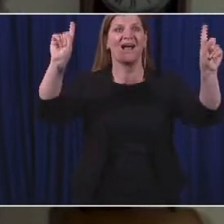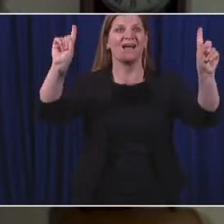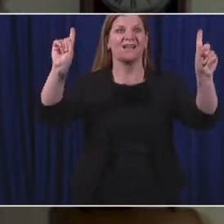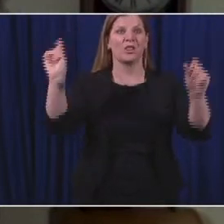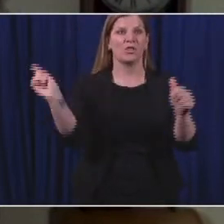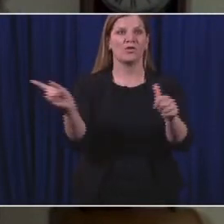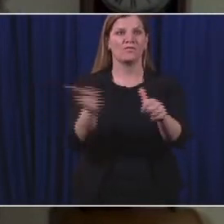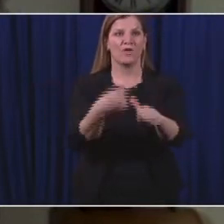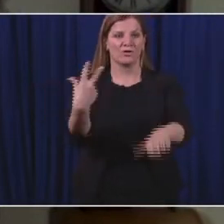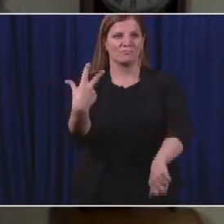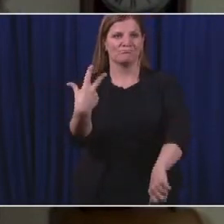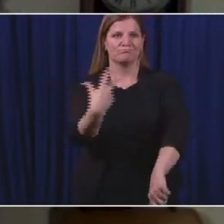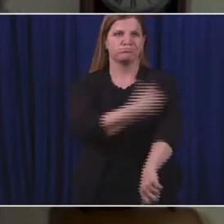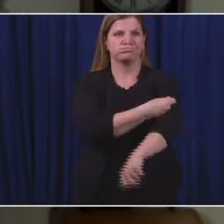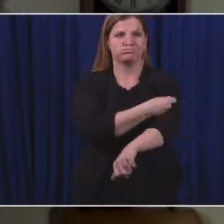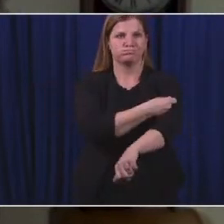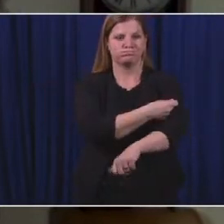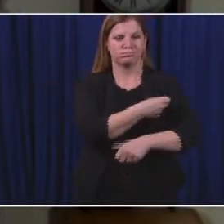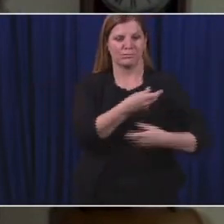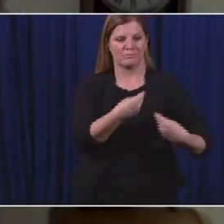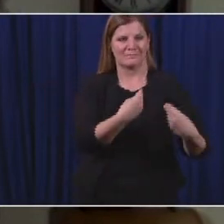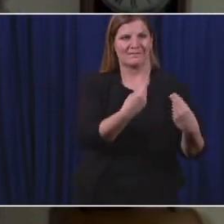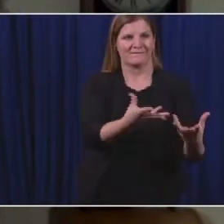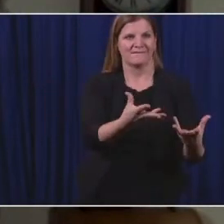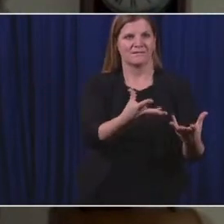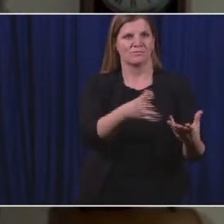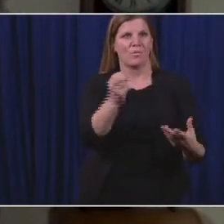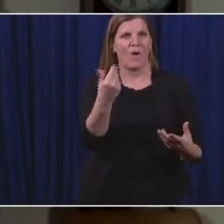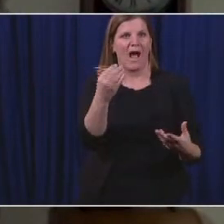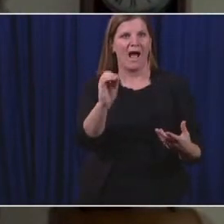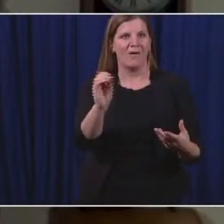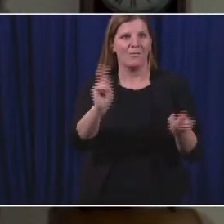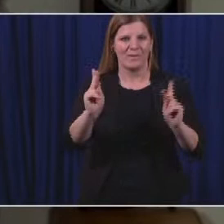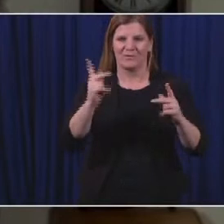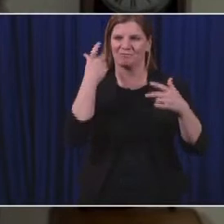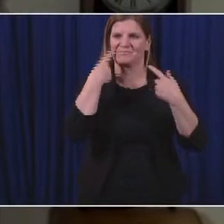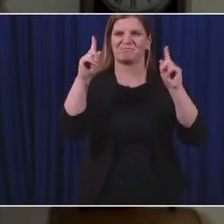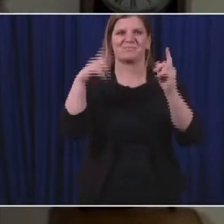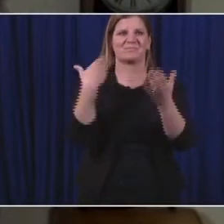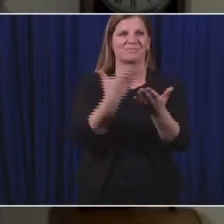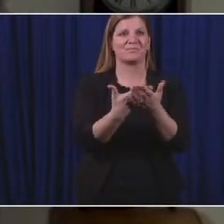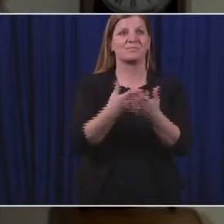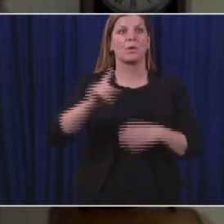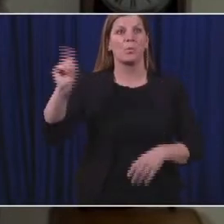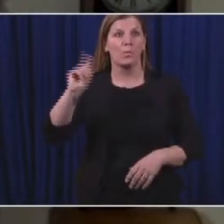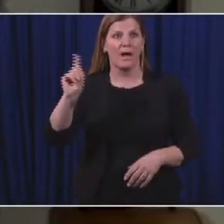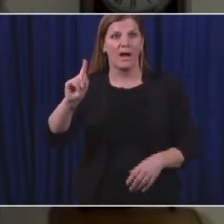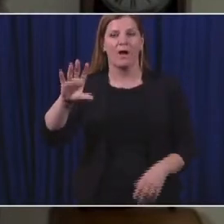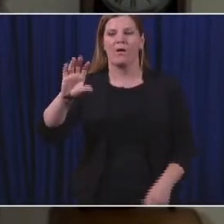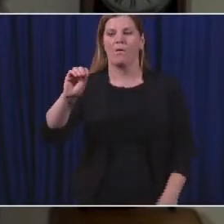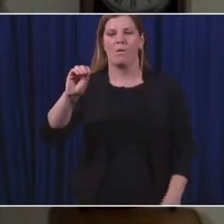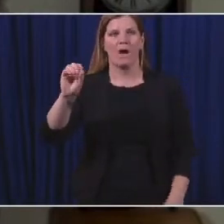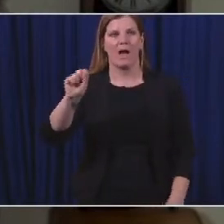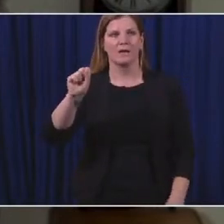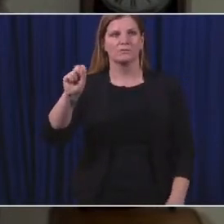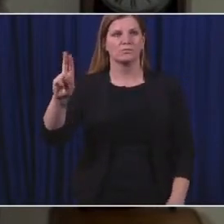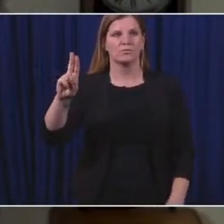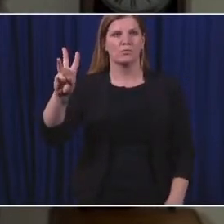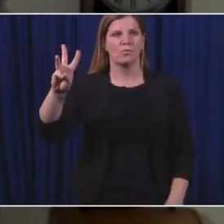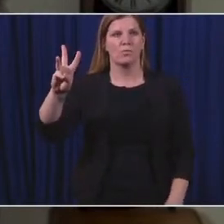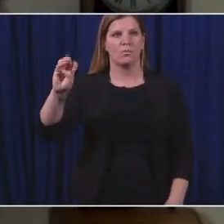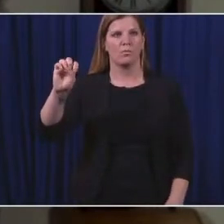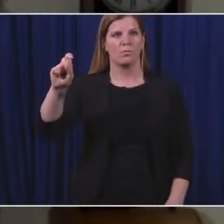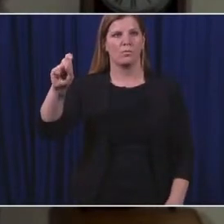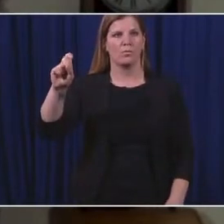inoculate our fellow Ohioans arrived, first at the OSU Wexner Medical Center and about the same